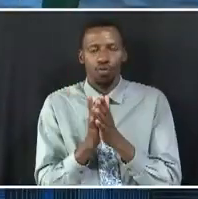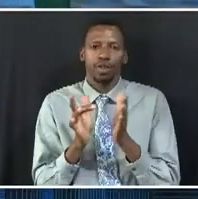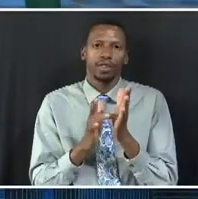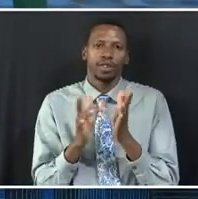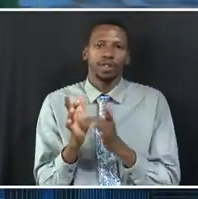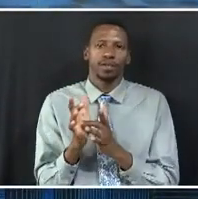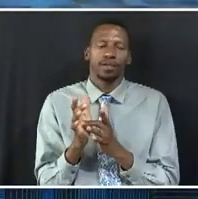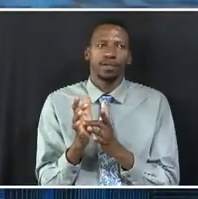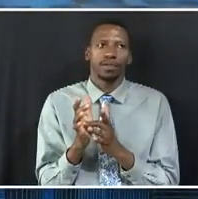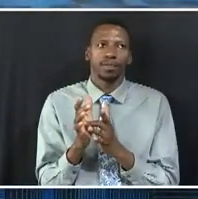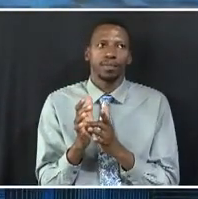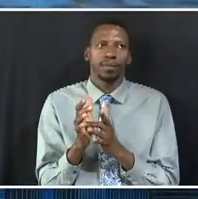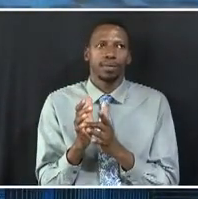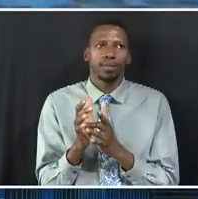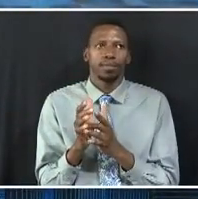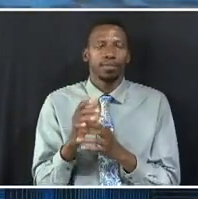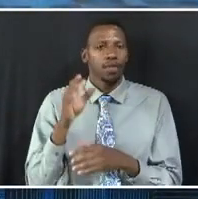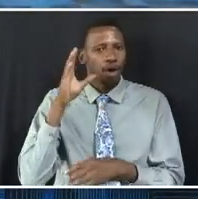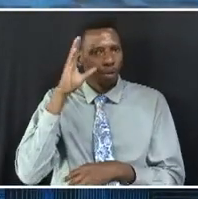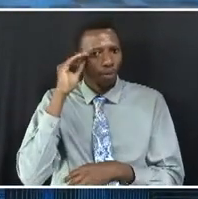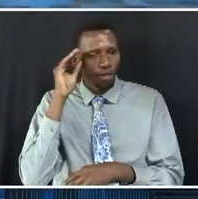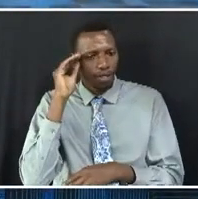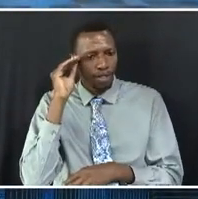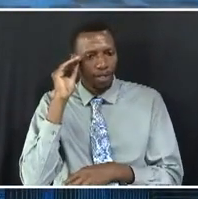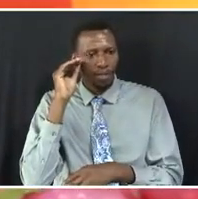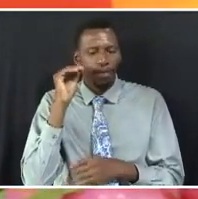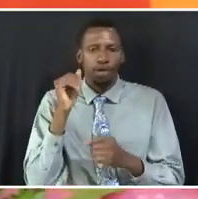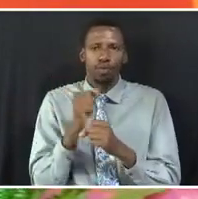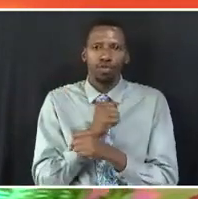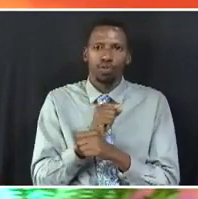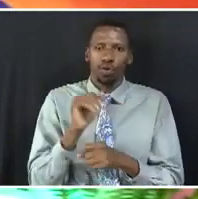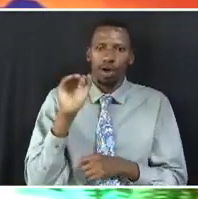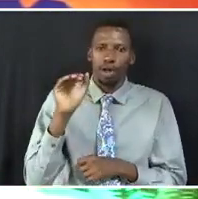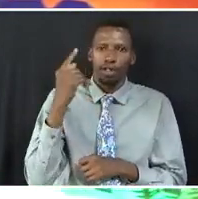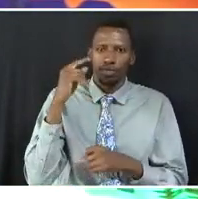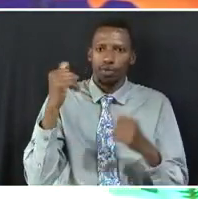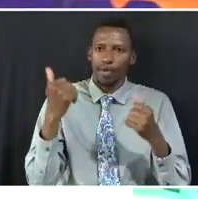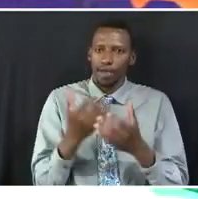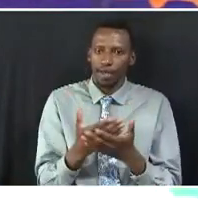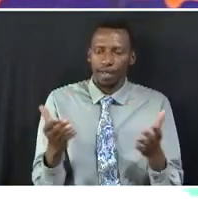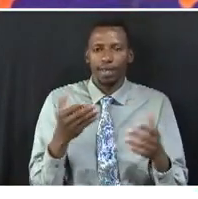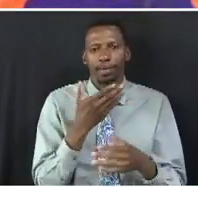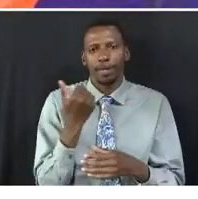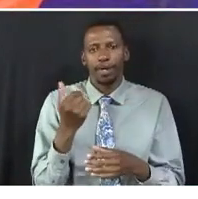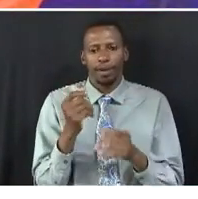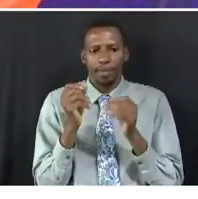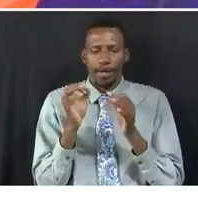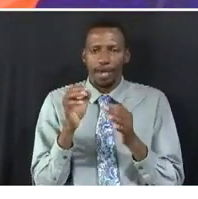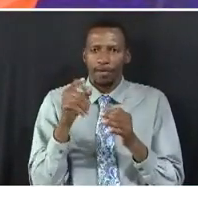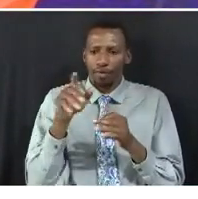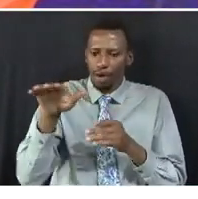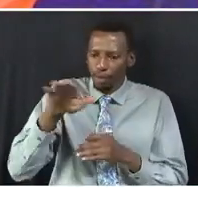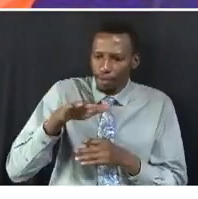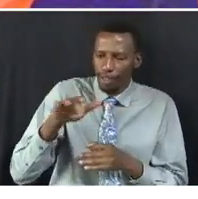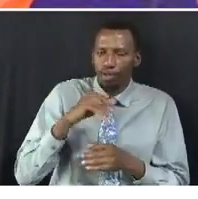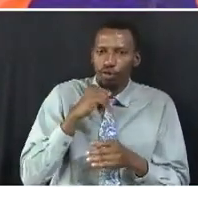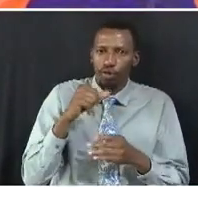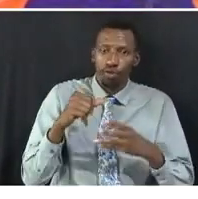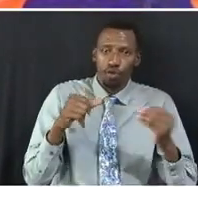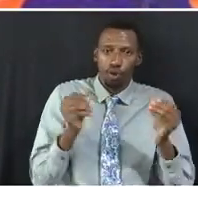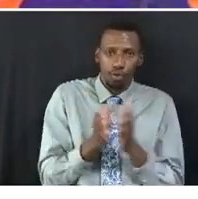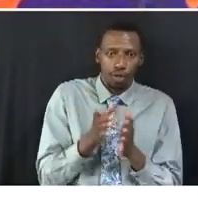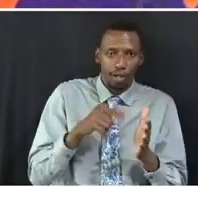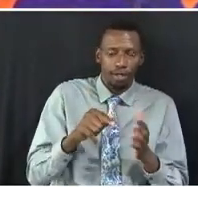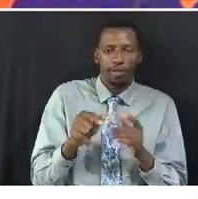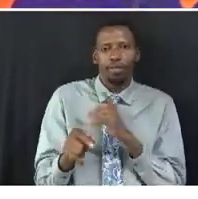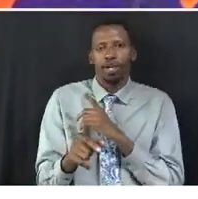Moses couldn't ask for anything better. Unless your presence is going to go with us, Lord, we shall not